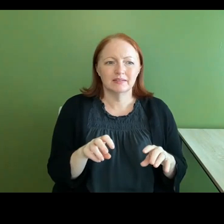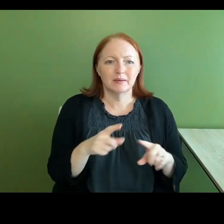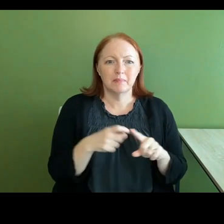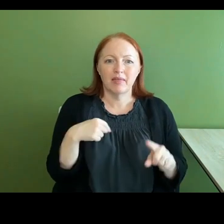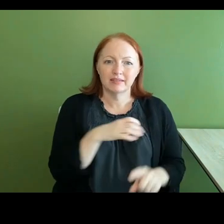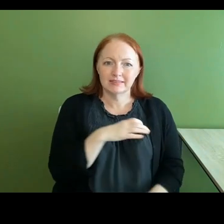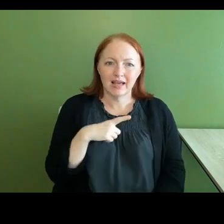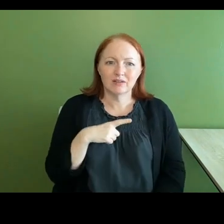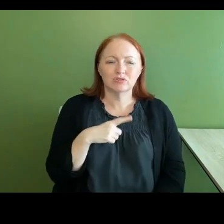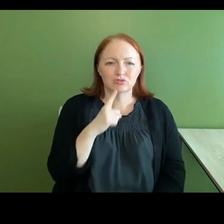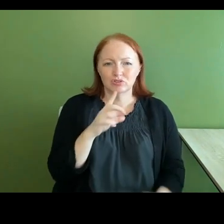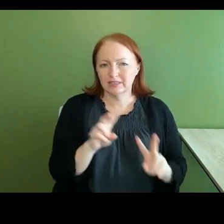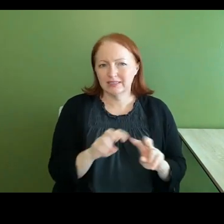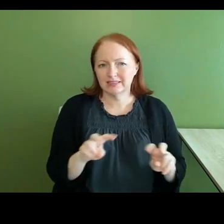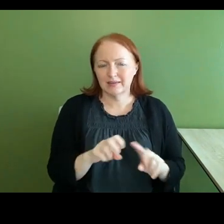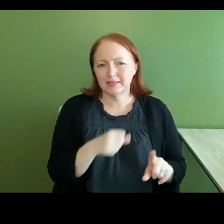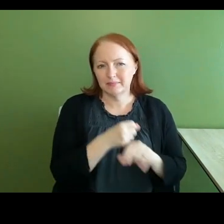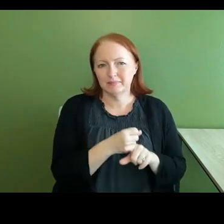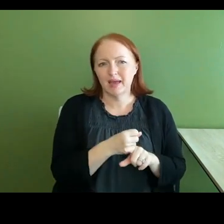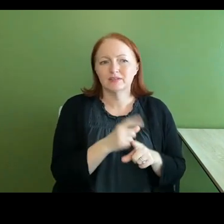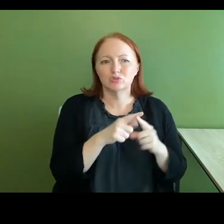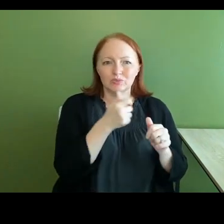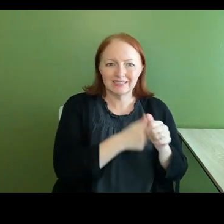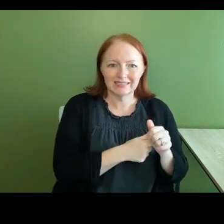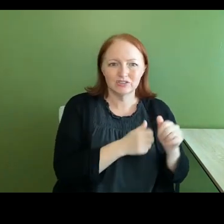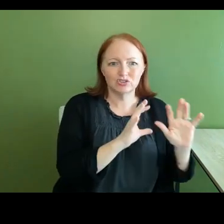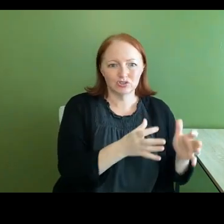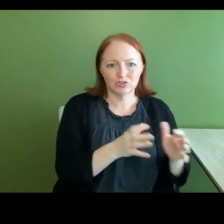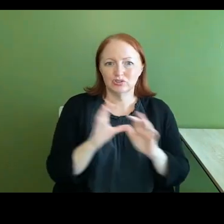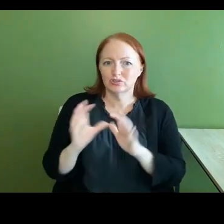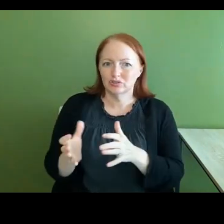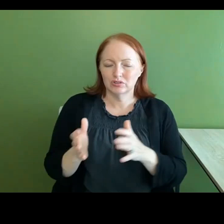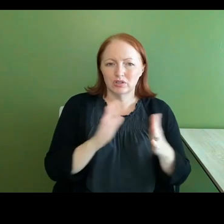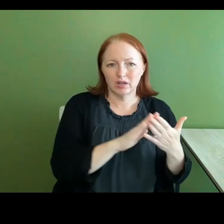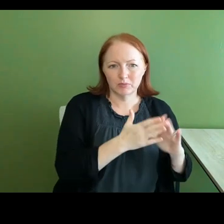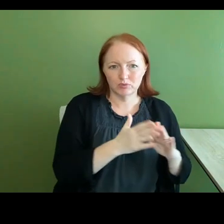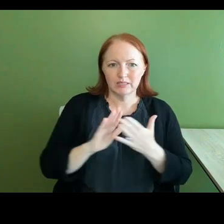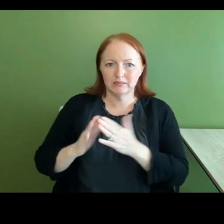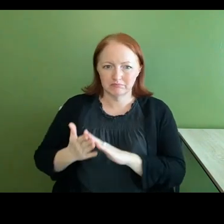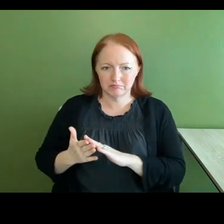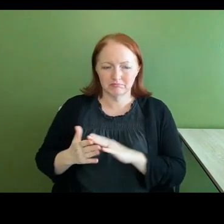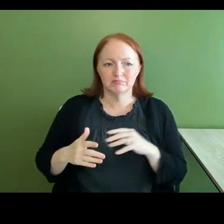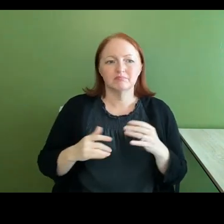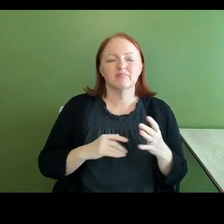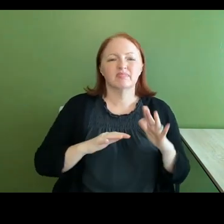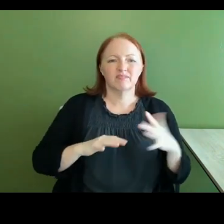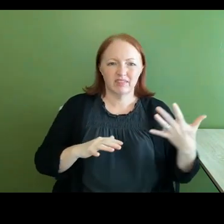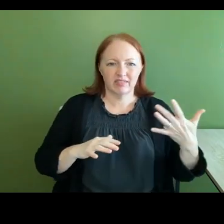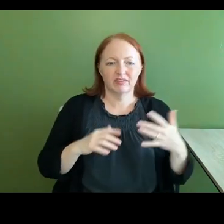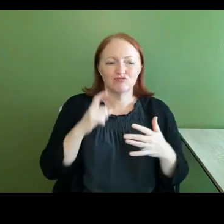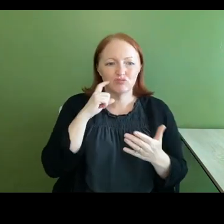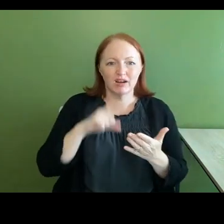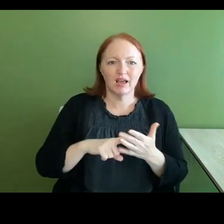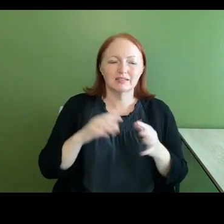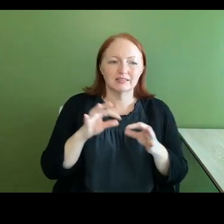council should examine impacts to each community. Finally, we recognize the importance of